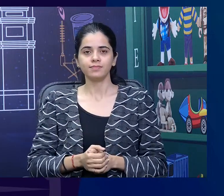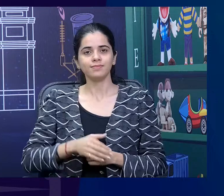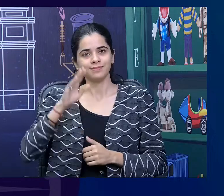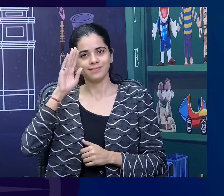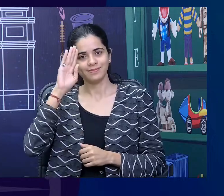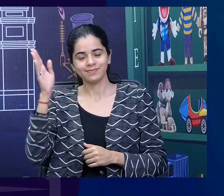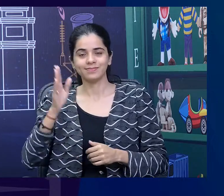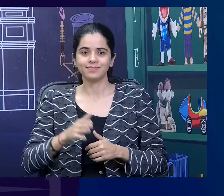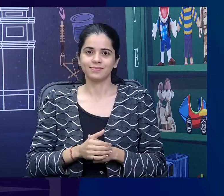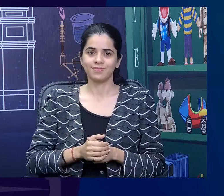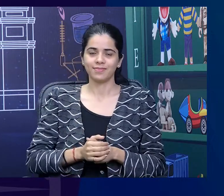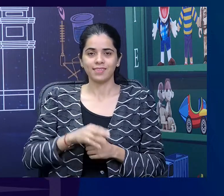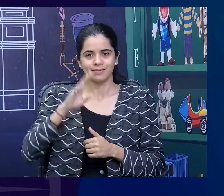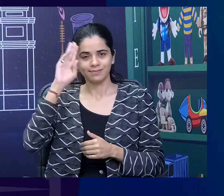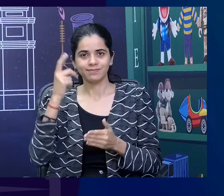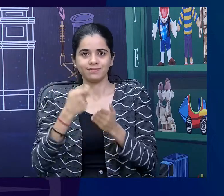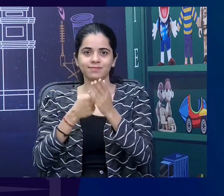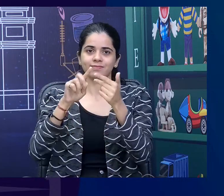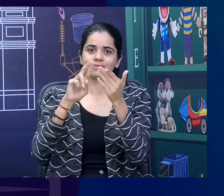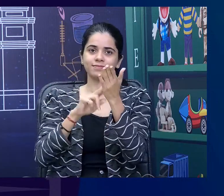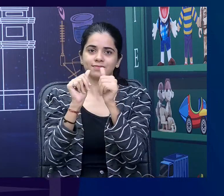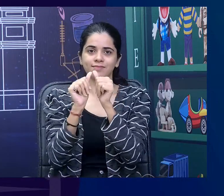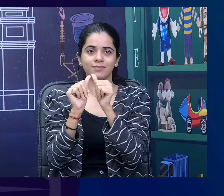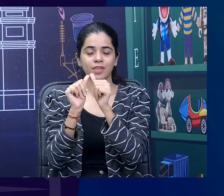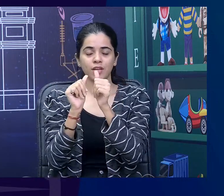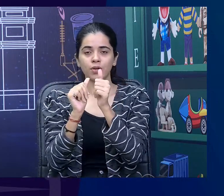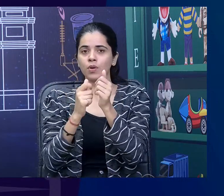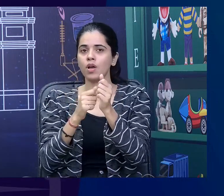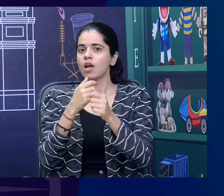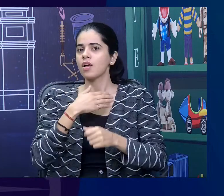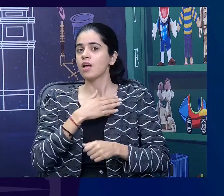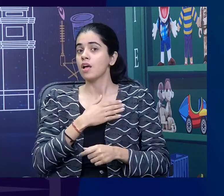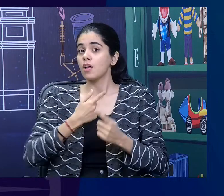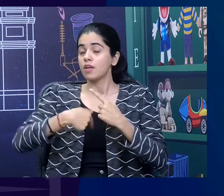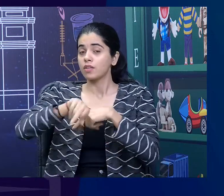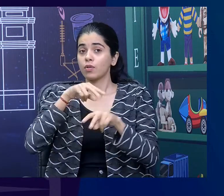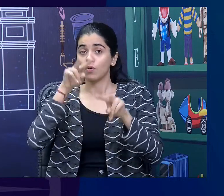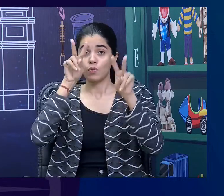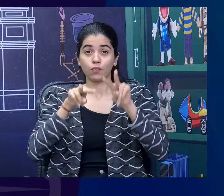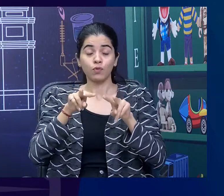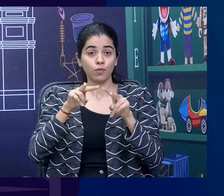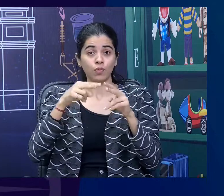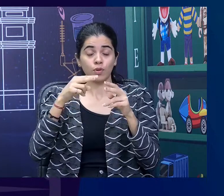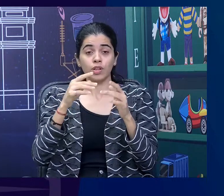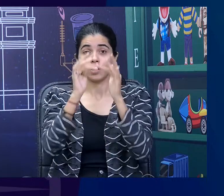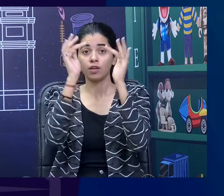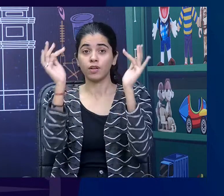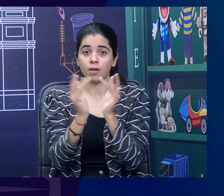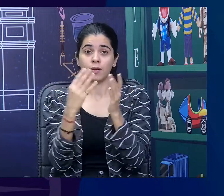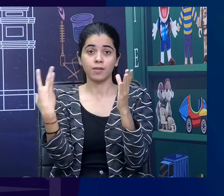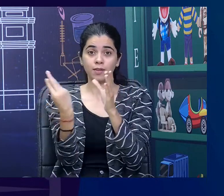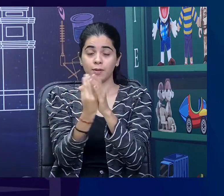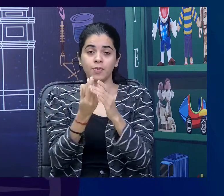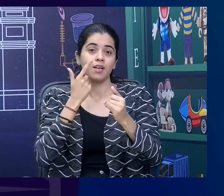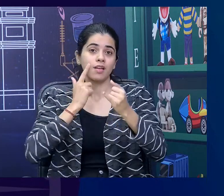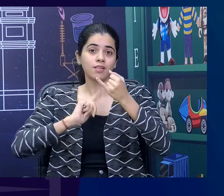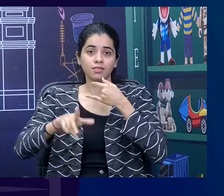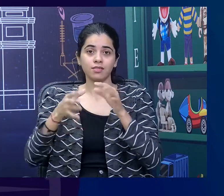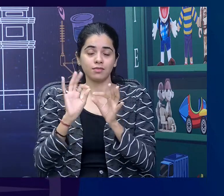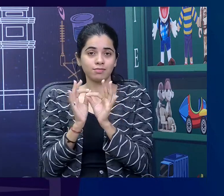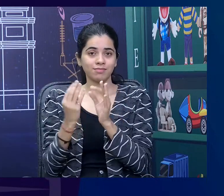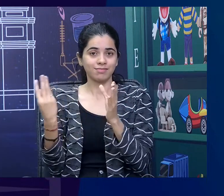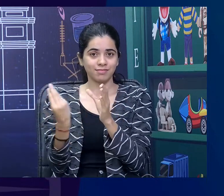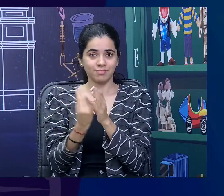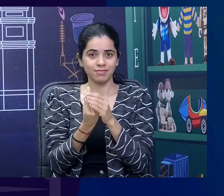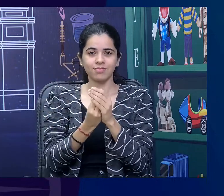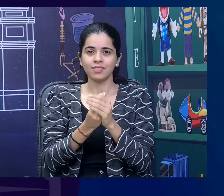Hello. Hi, Renu. Hello, ma'am. And as you can see, dear viewers, I am accompanied by our sign language